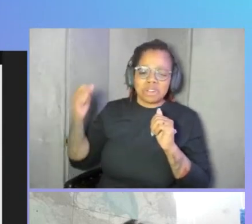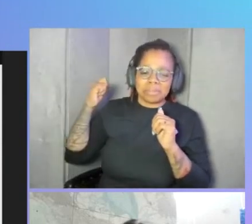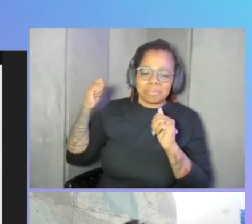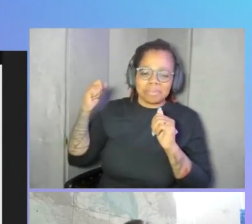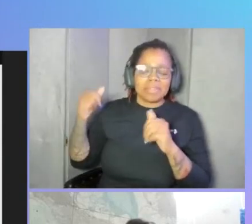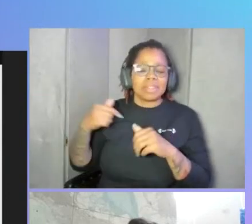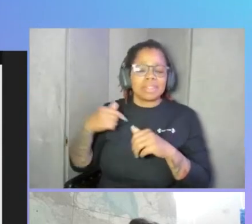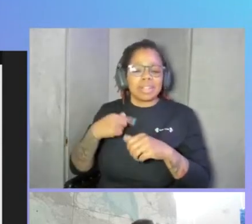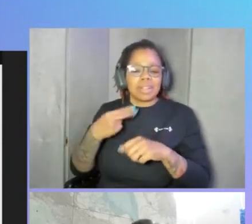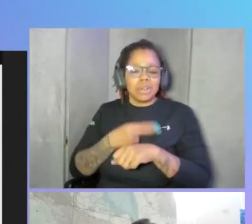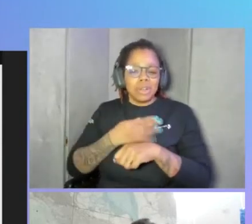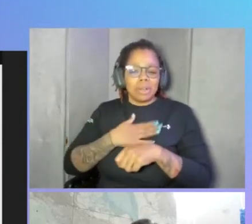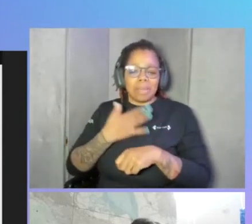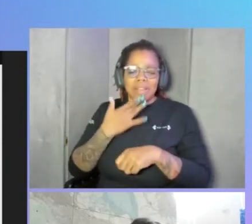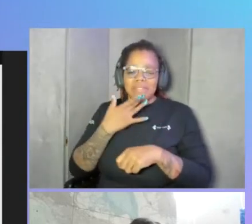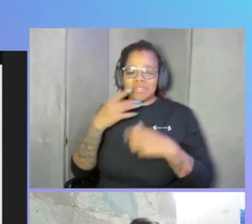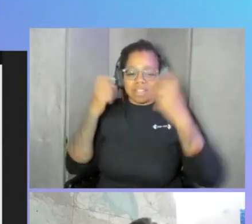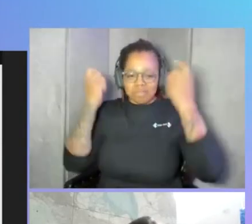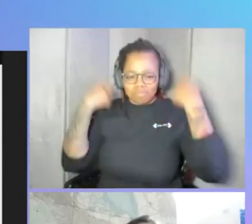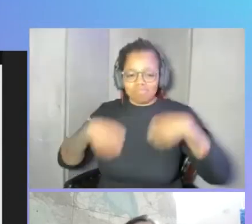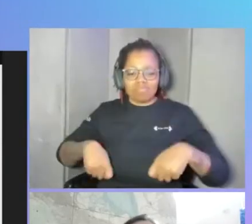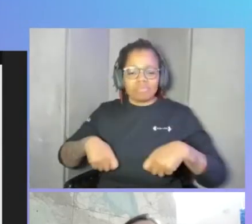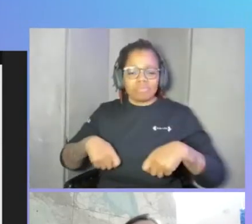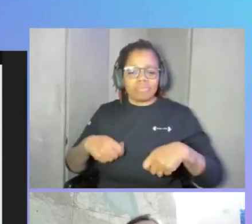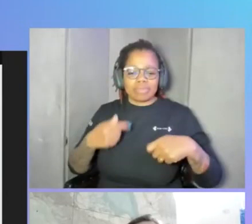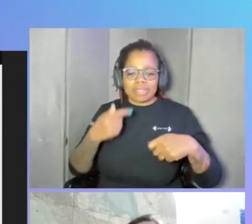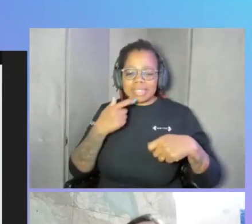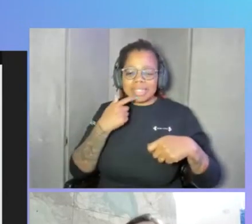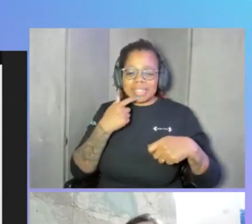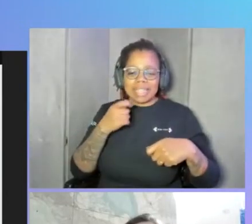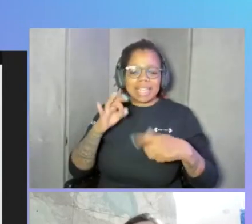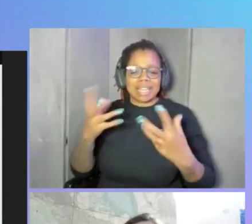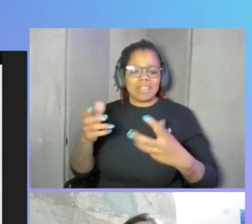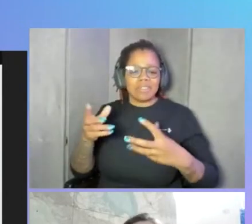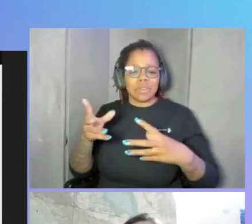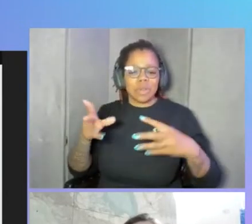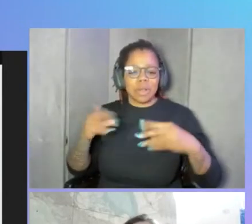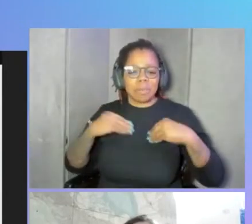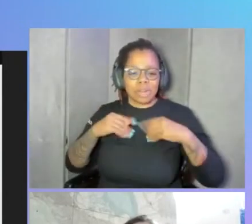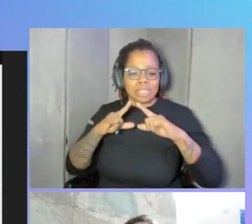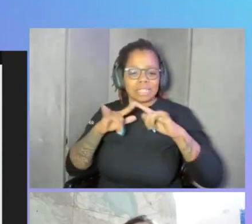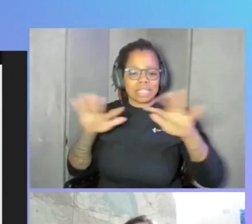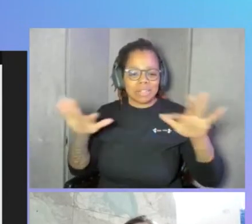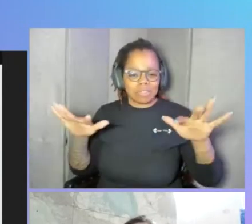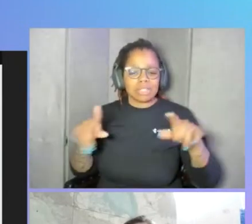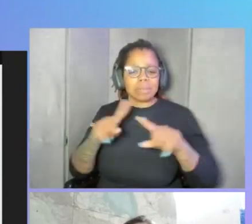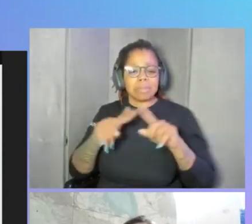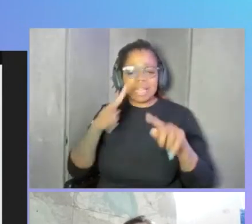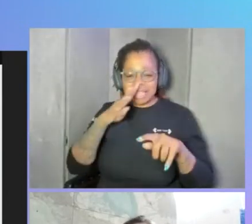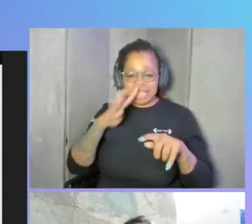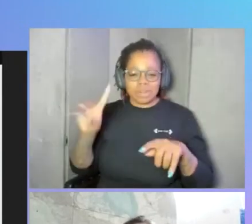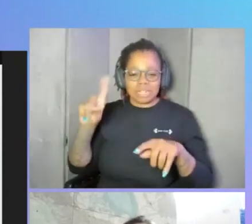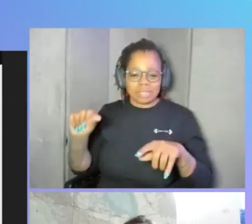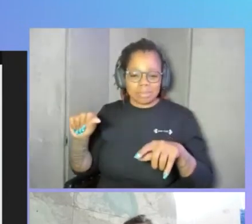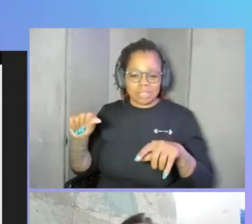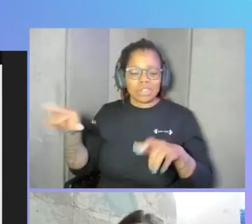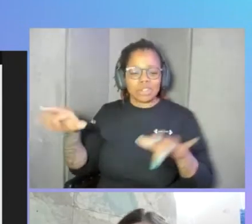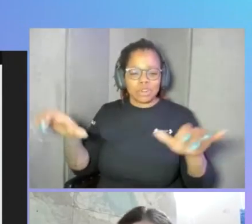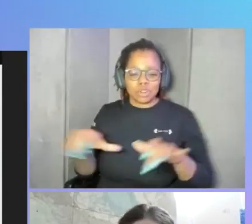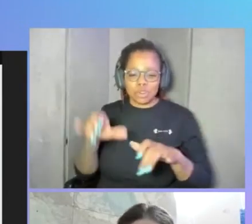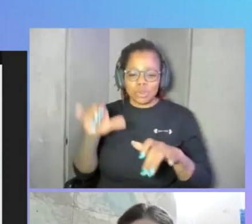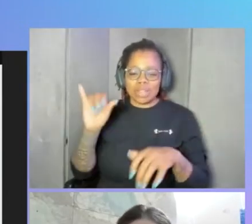my favorite sweatshirt, which says, if you embrace diversity but ignore disability, you're doing it